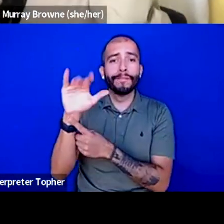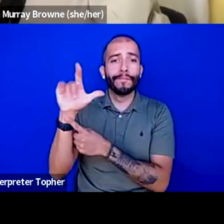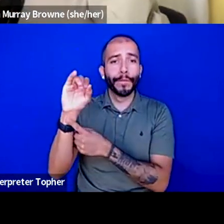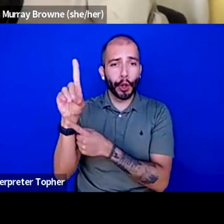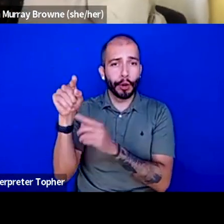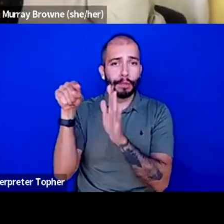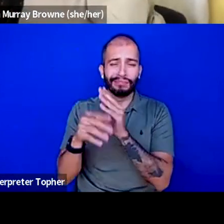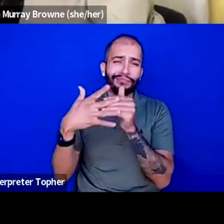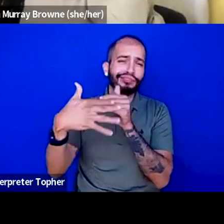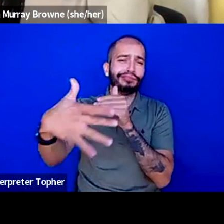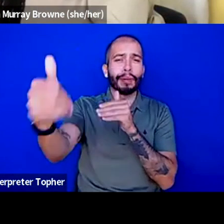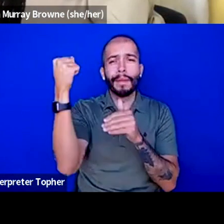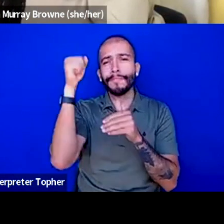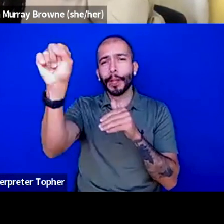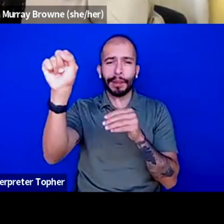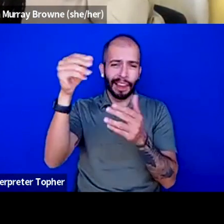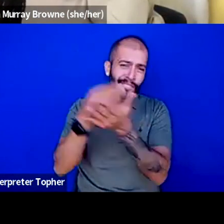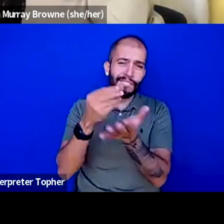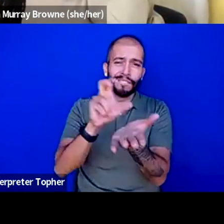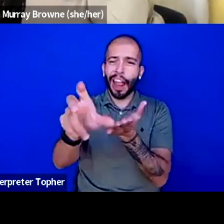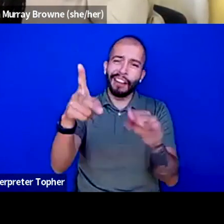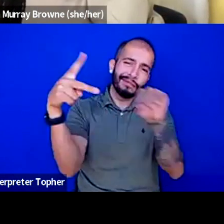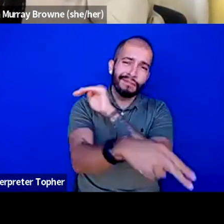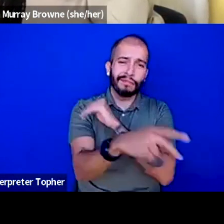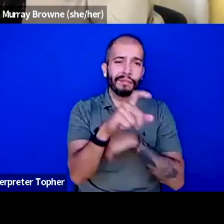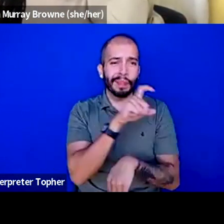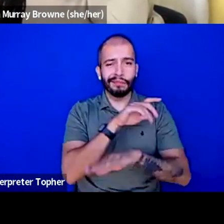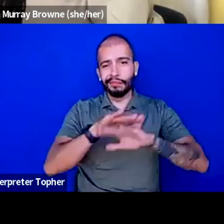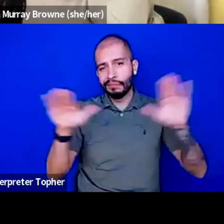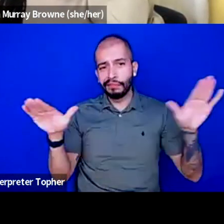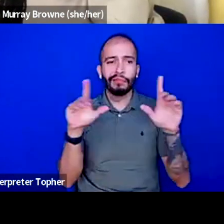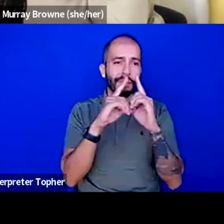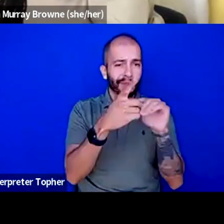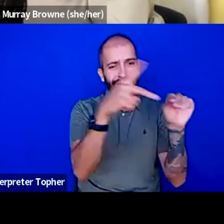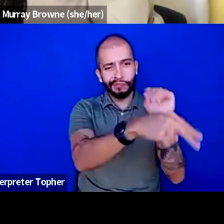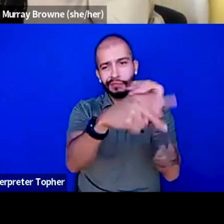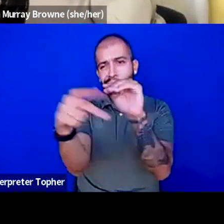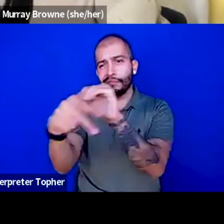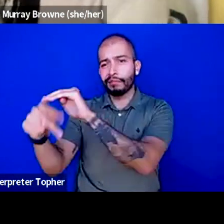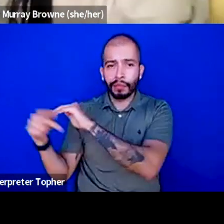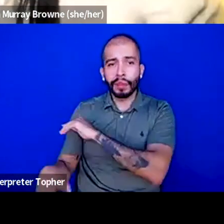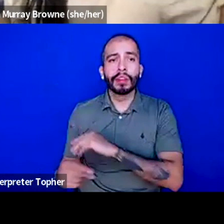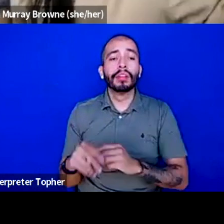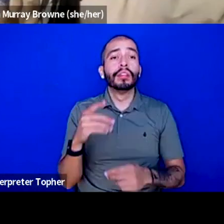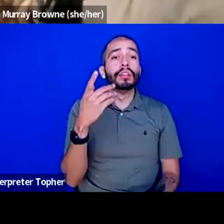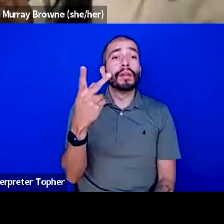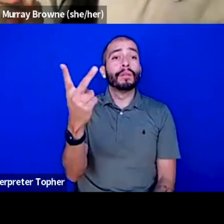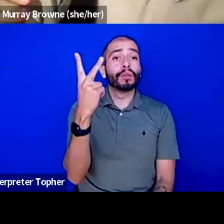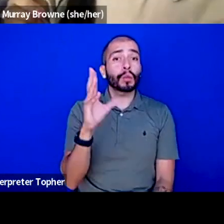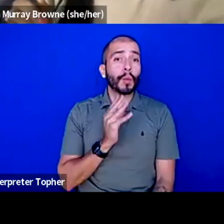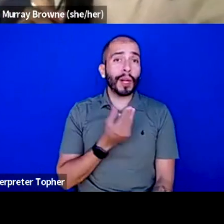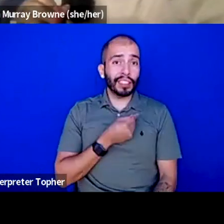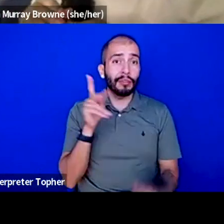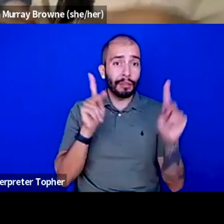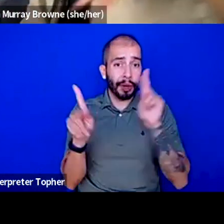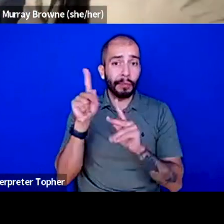And after 2 trans people this summer were murdered by police within weeks of each other